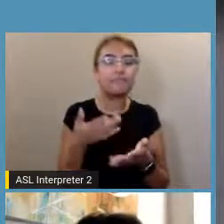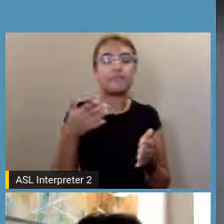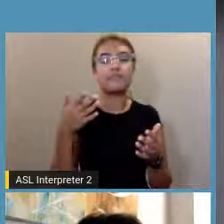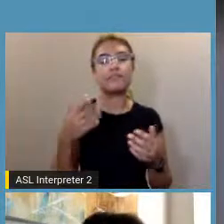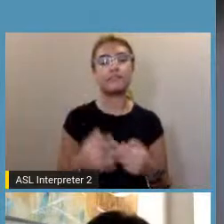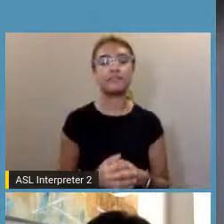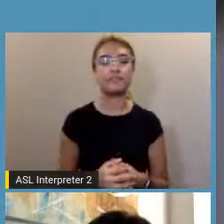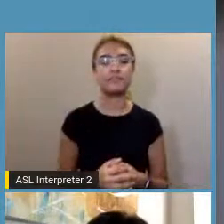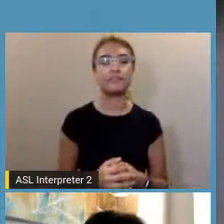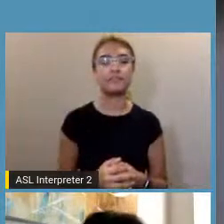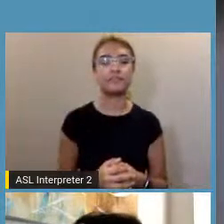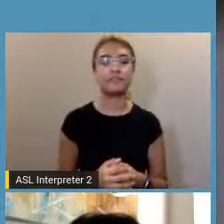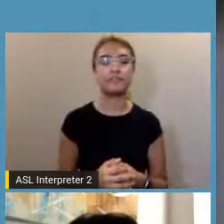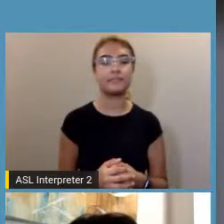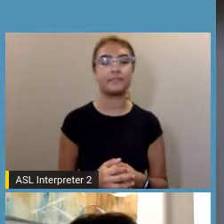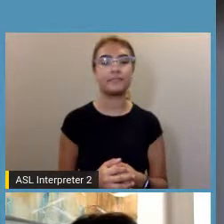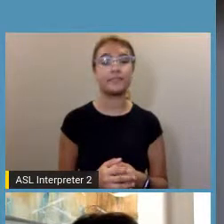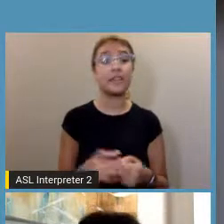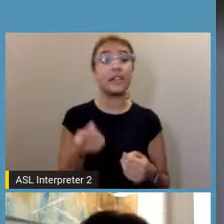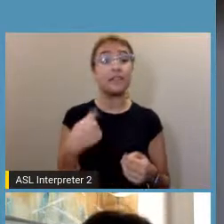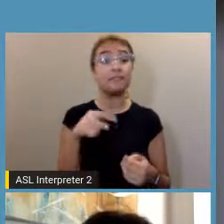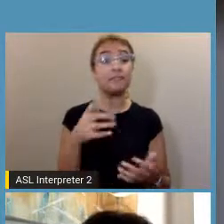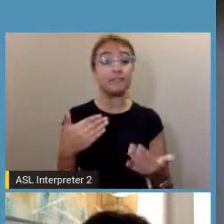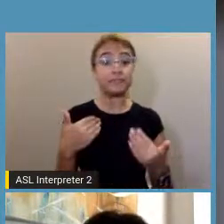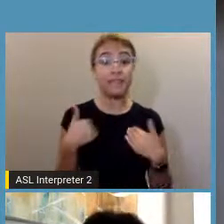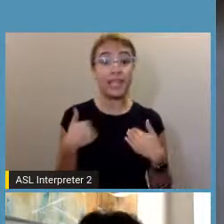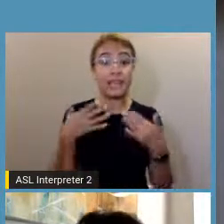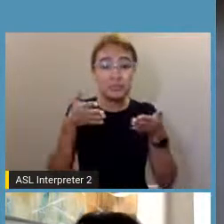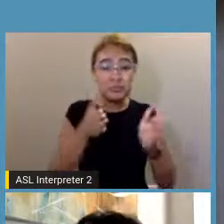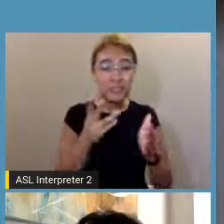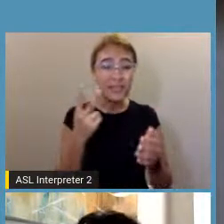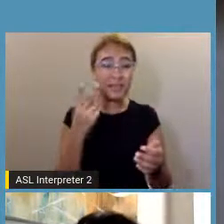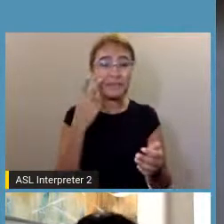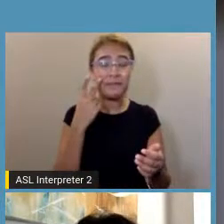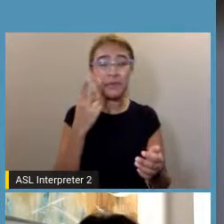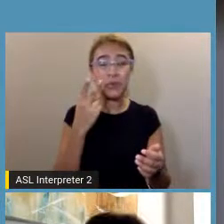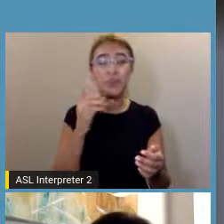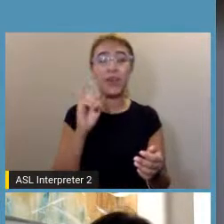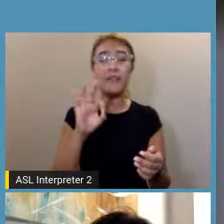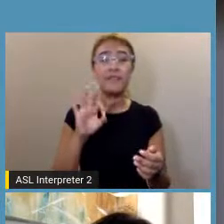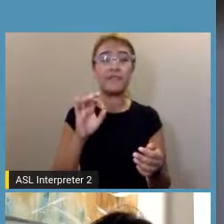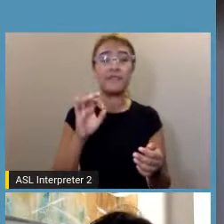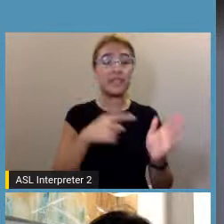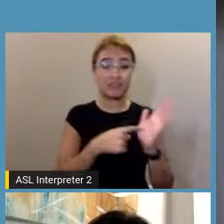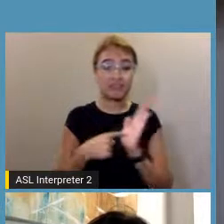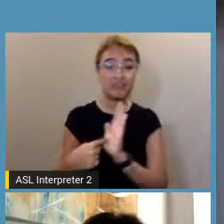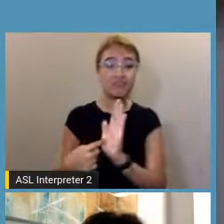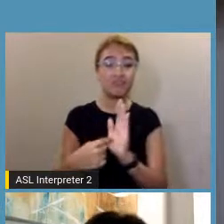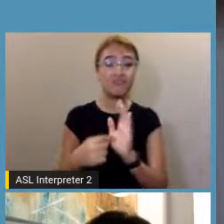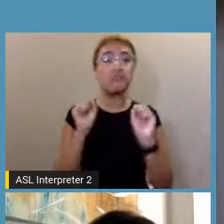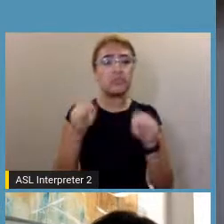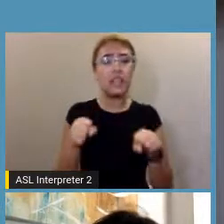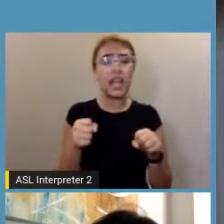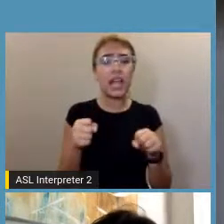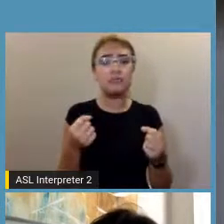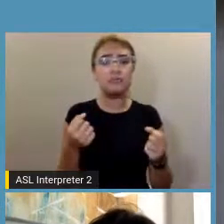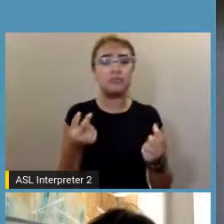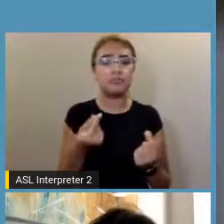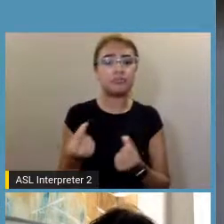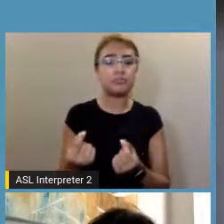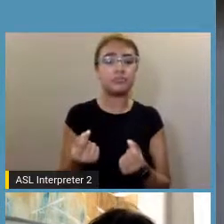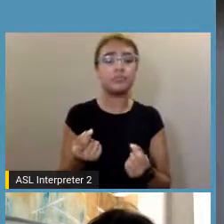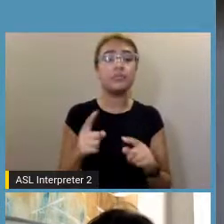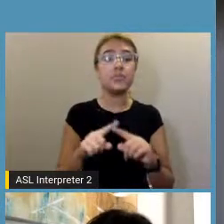have what is essentially a street view of a gallery. These ones can still be done, but it's basically you take your